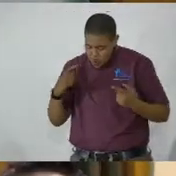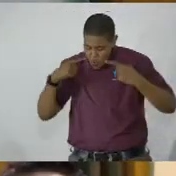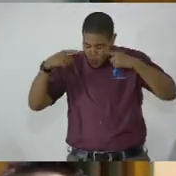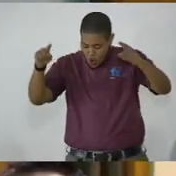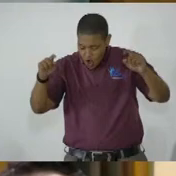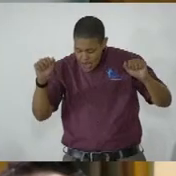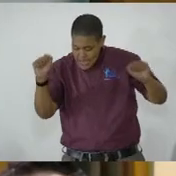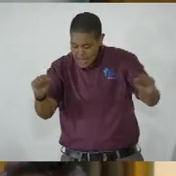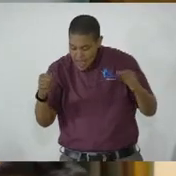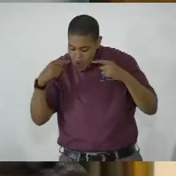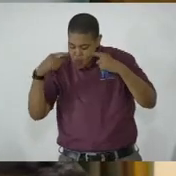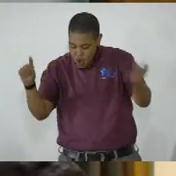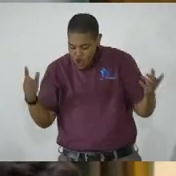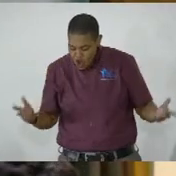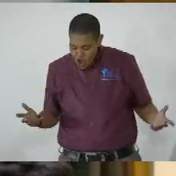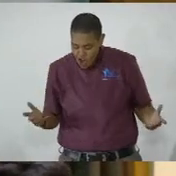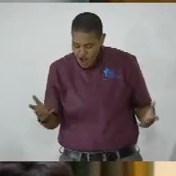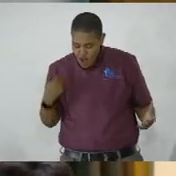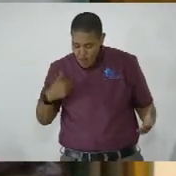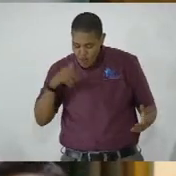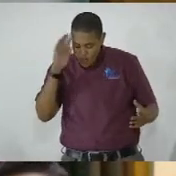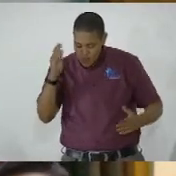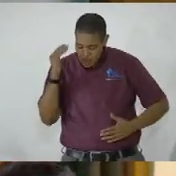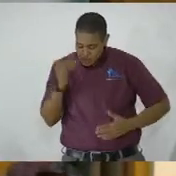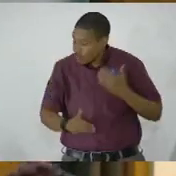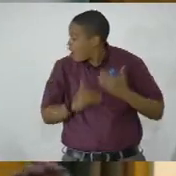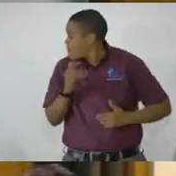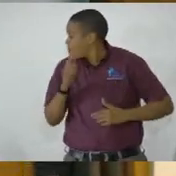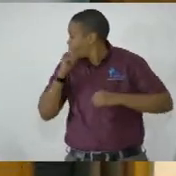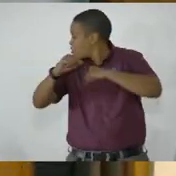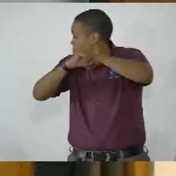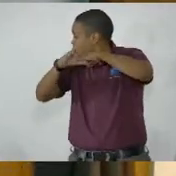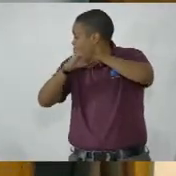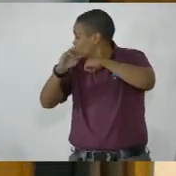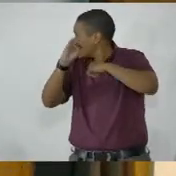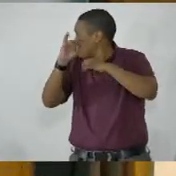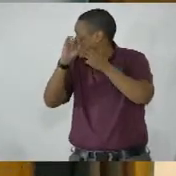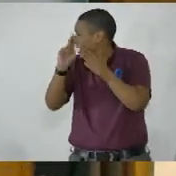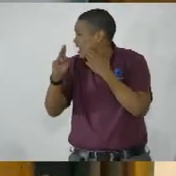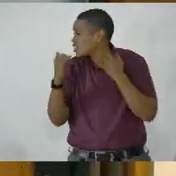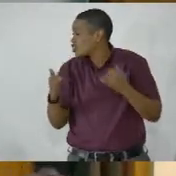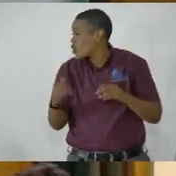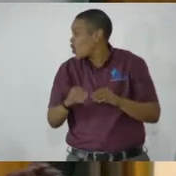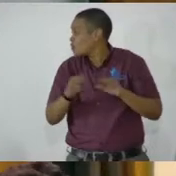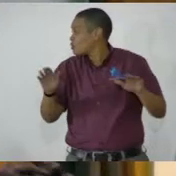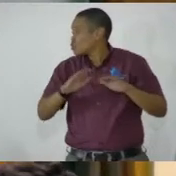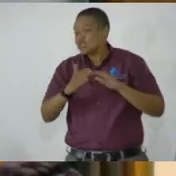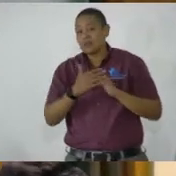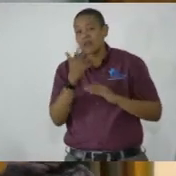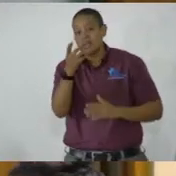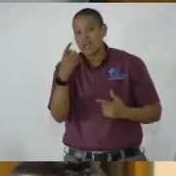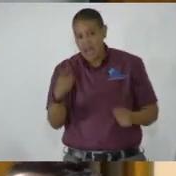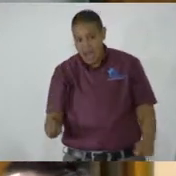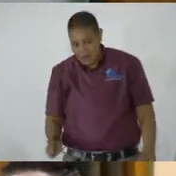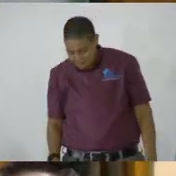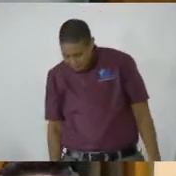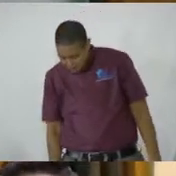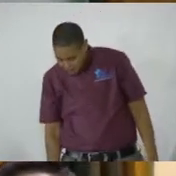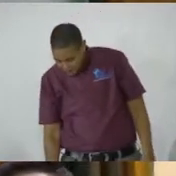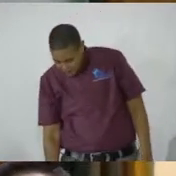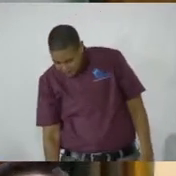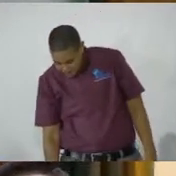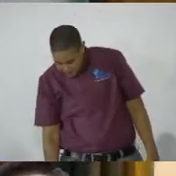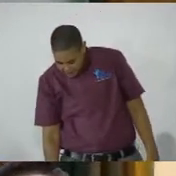and can work, and we will be ramping up the promotion of mediation right across the island. Madam